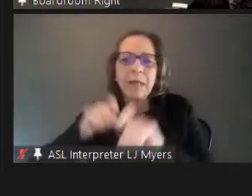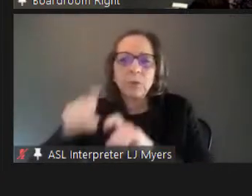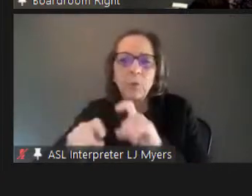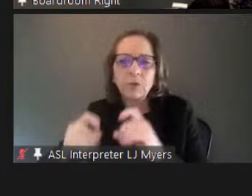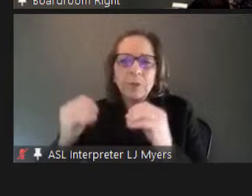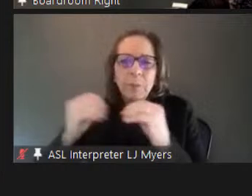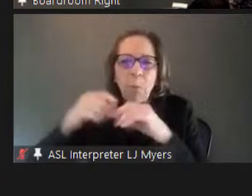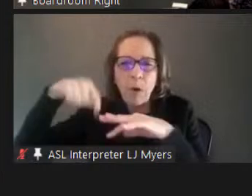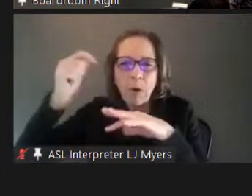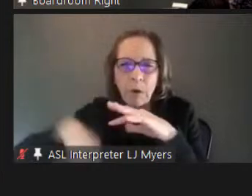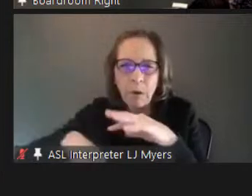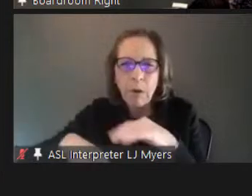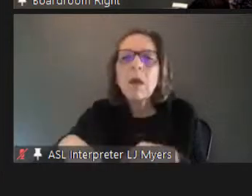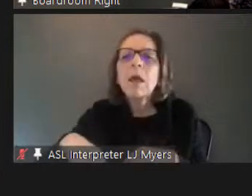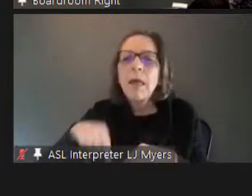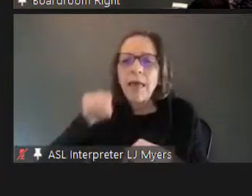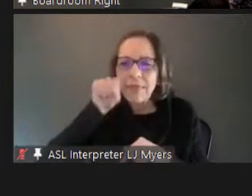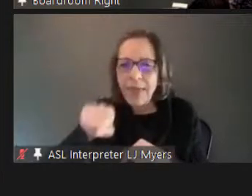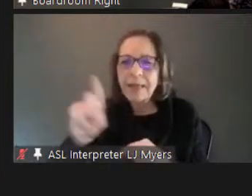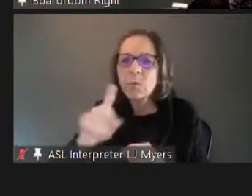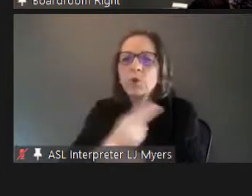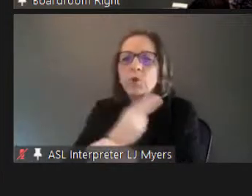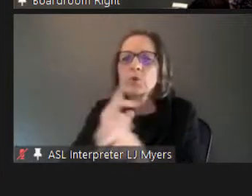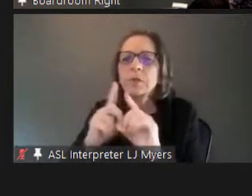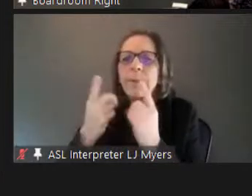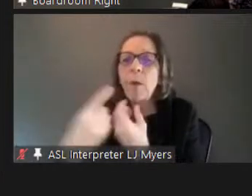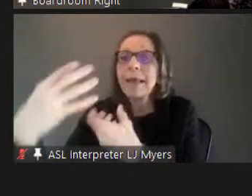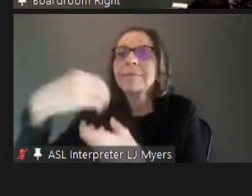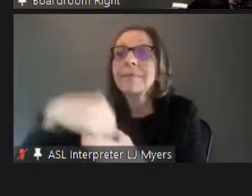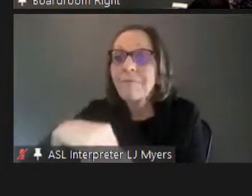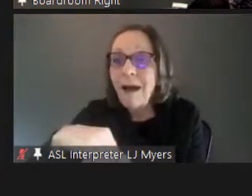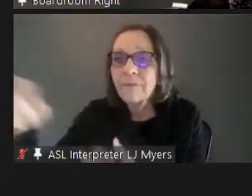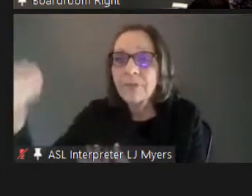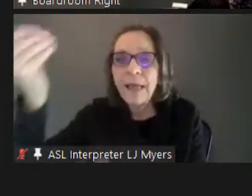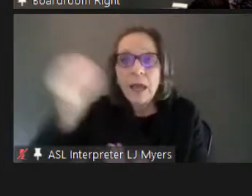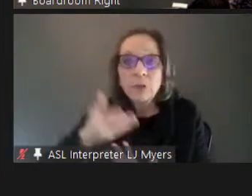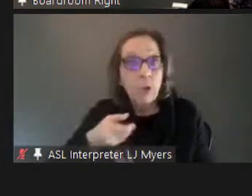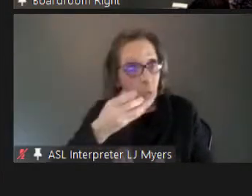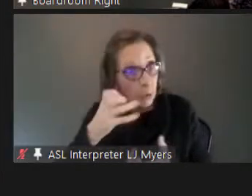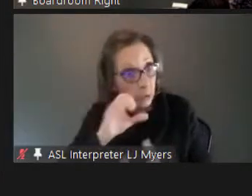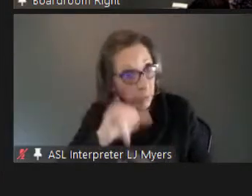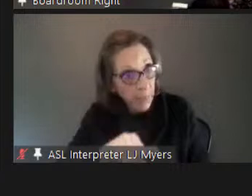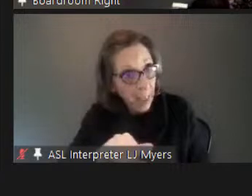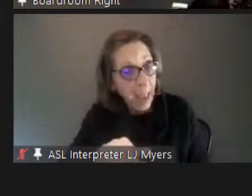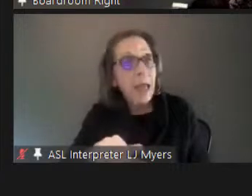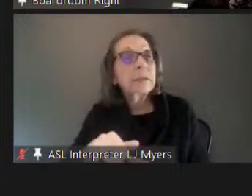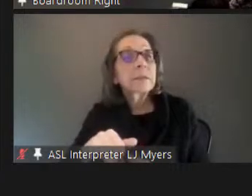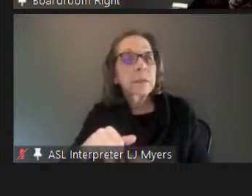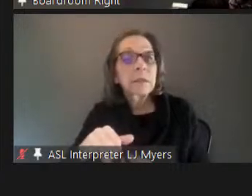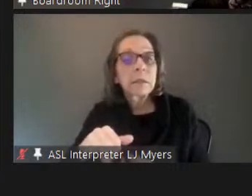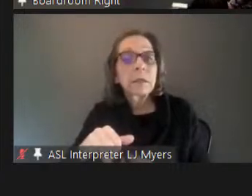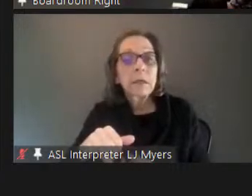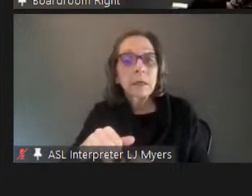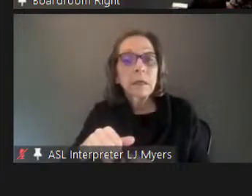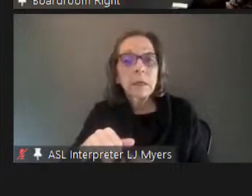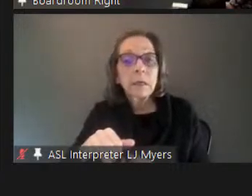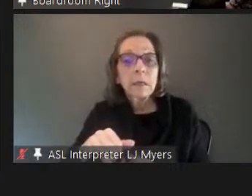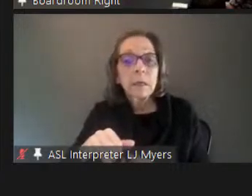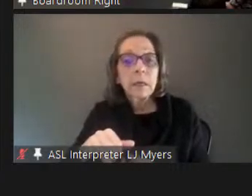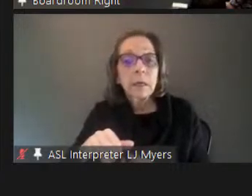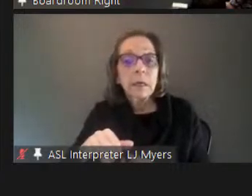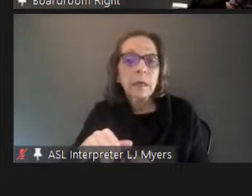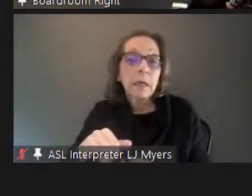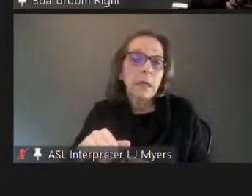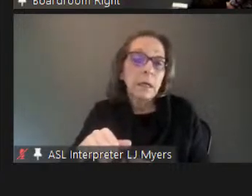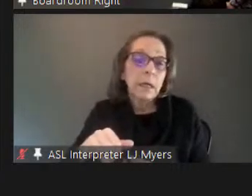questions. Because then that's where the user departments get involved and say, you want to do this, I'm just gonna use your example of text, like I'm